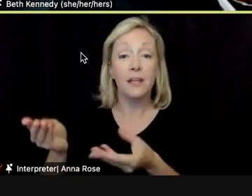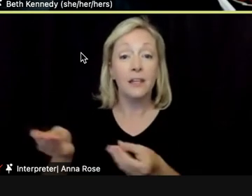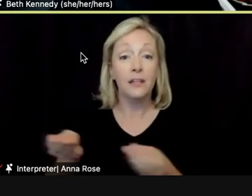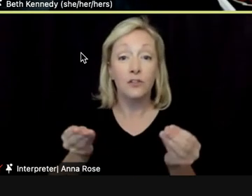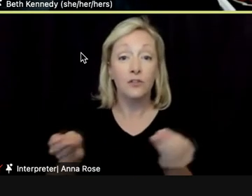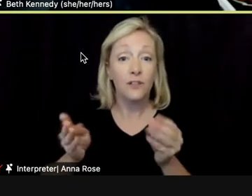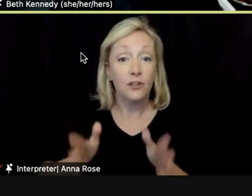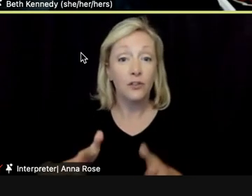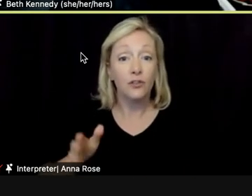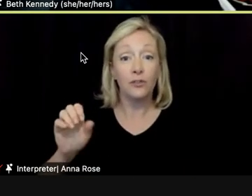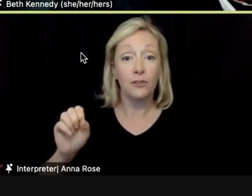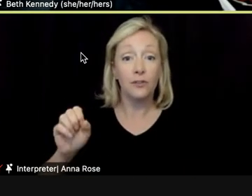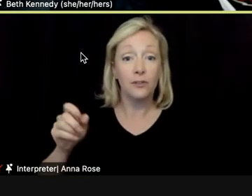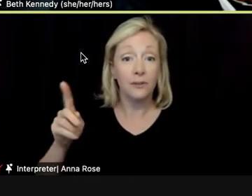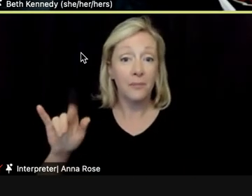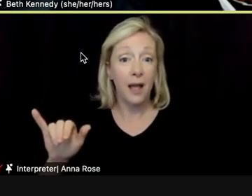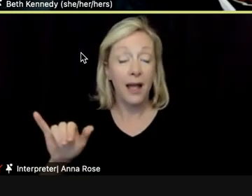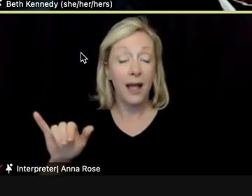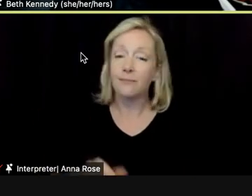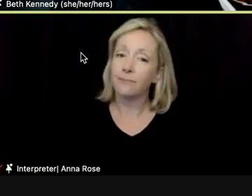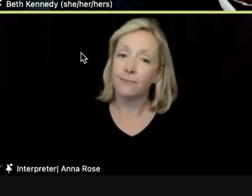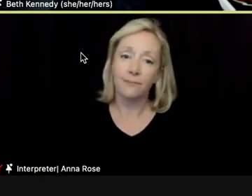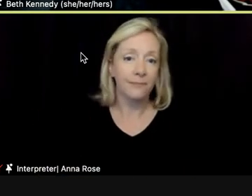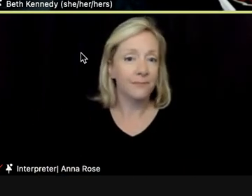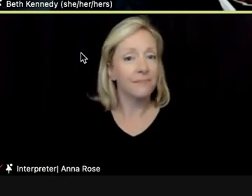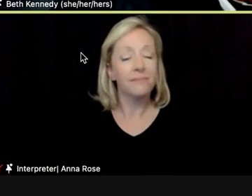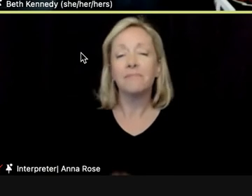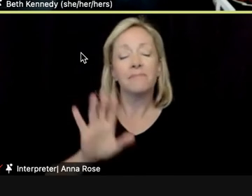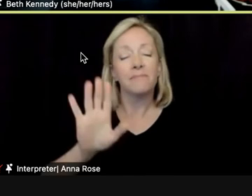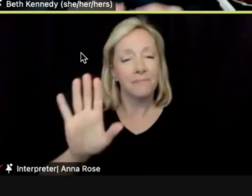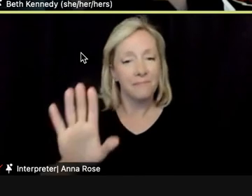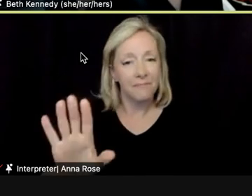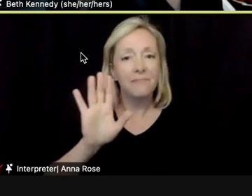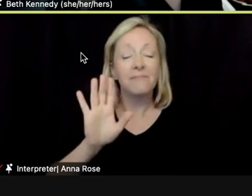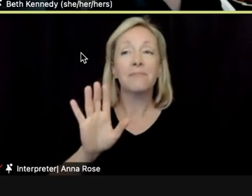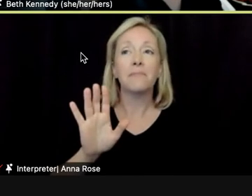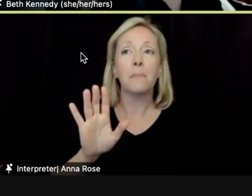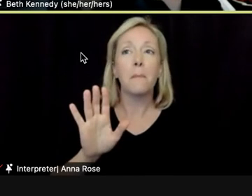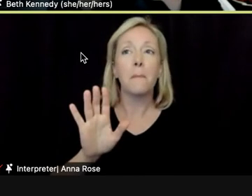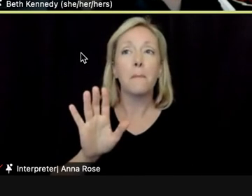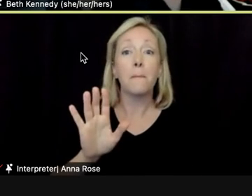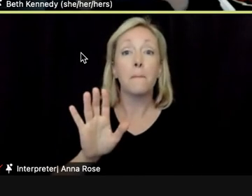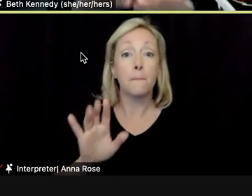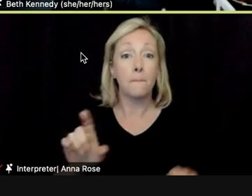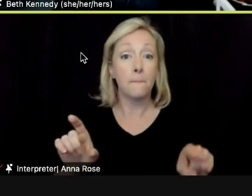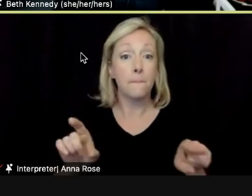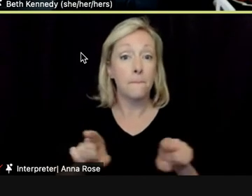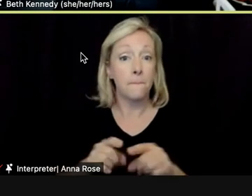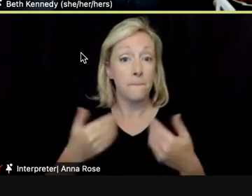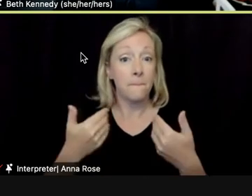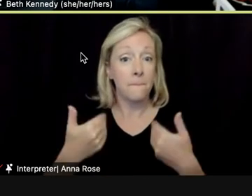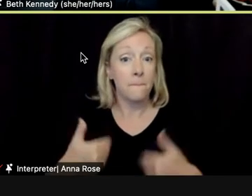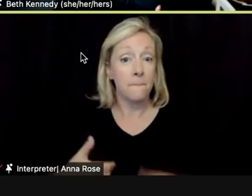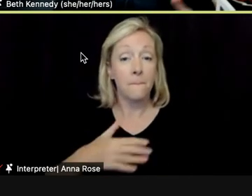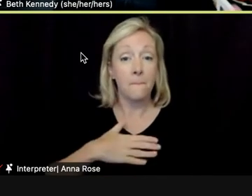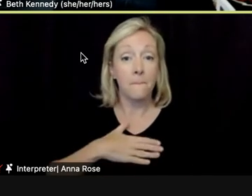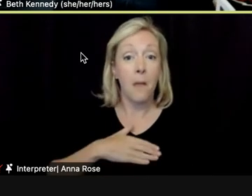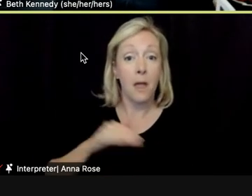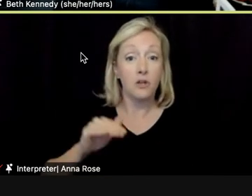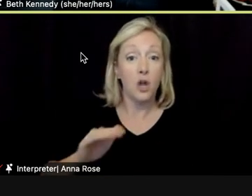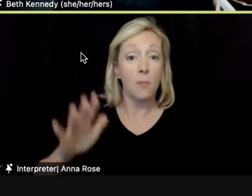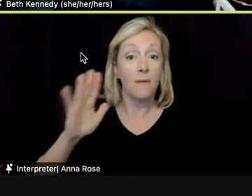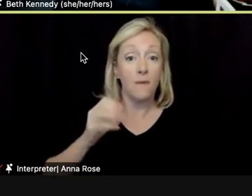spies. And I mean that with all due respect. As a person who has had a child in a school,